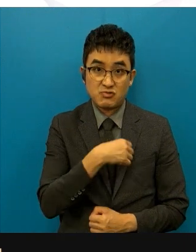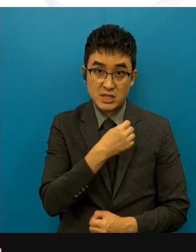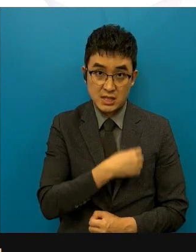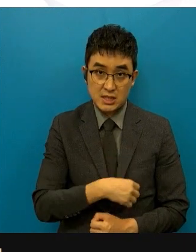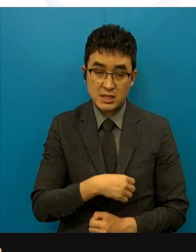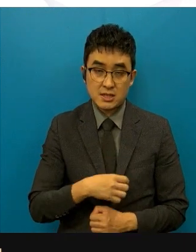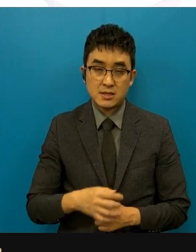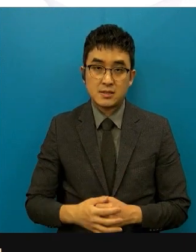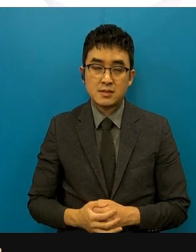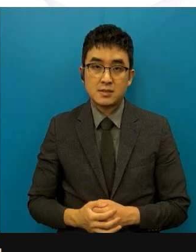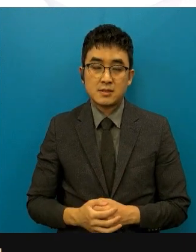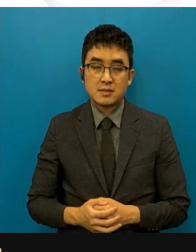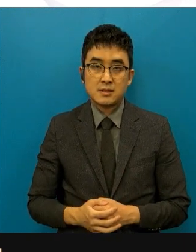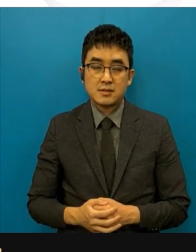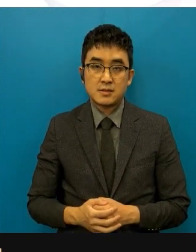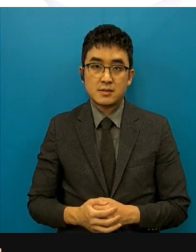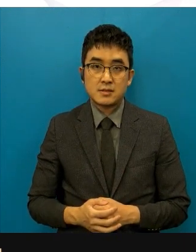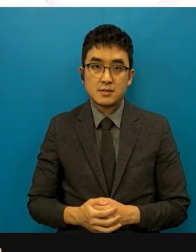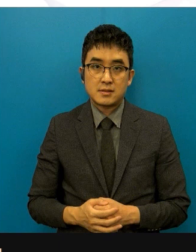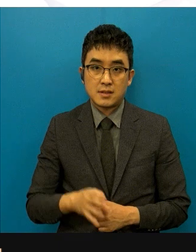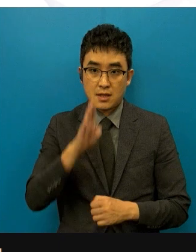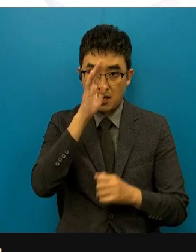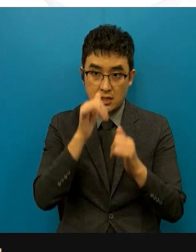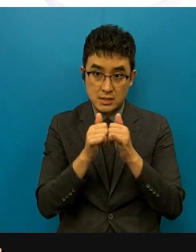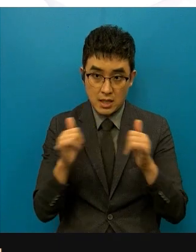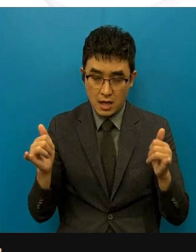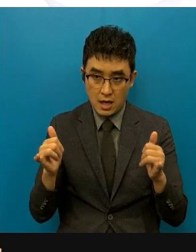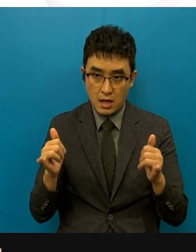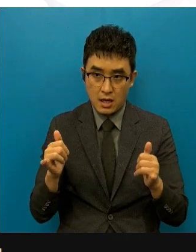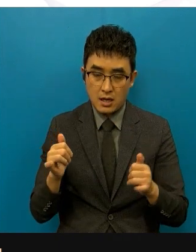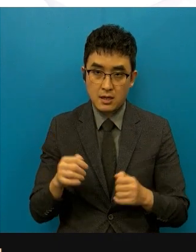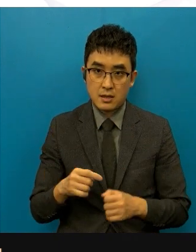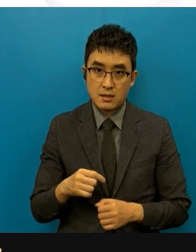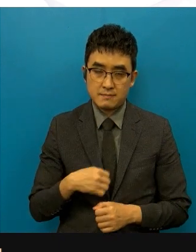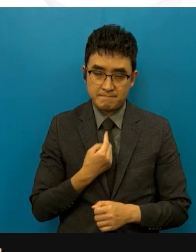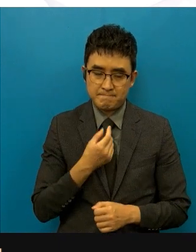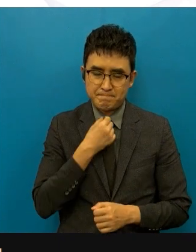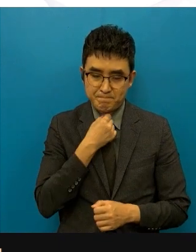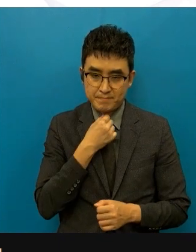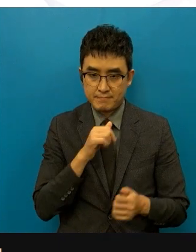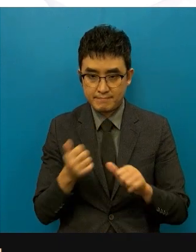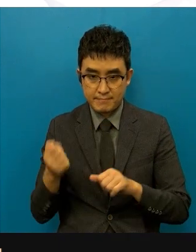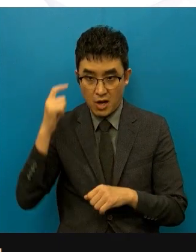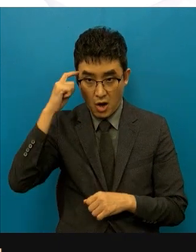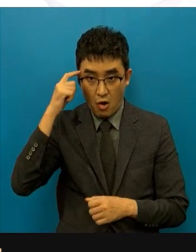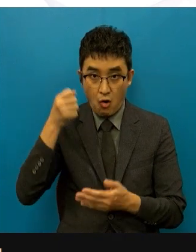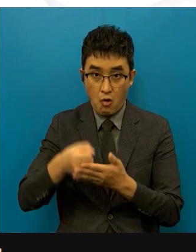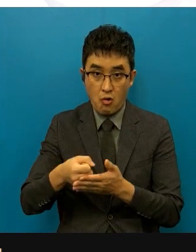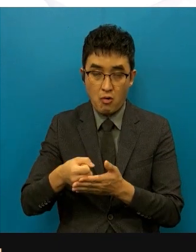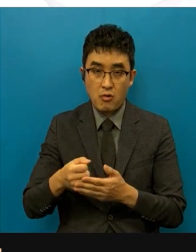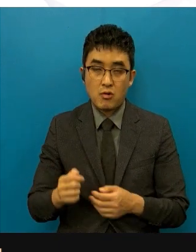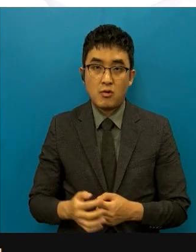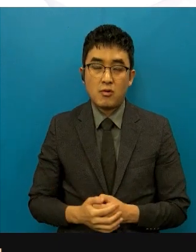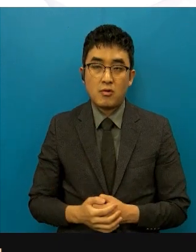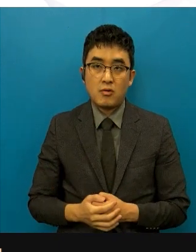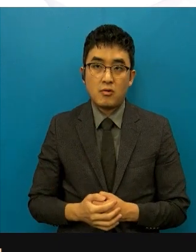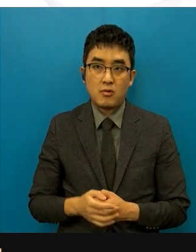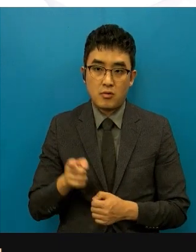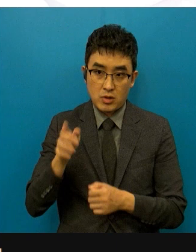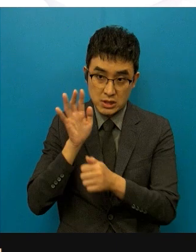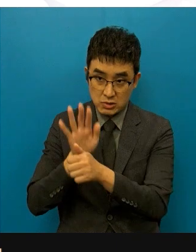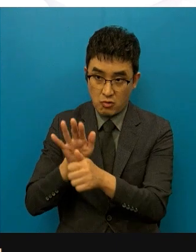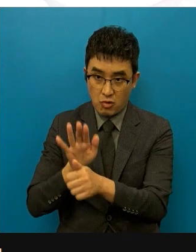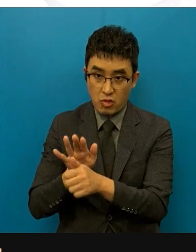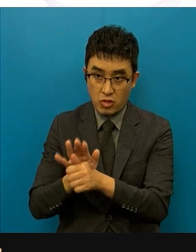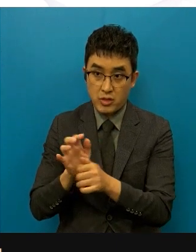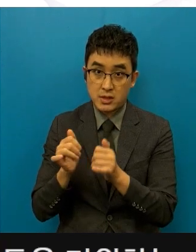capacity, and the person assisting with the suicide must act with non-selfish motives. In Switzerland, there